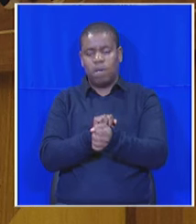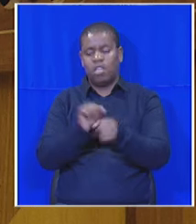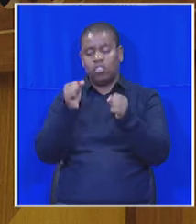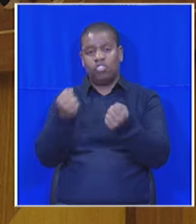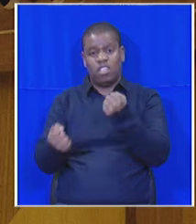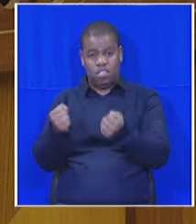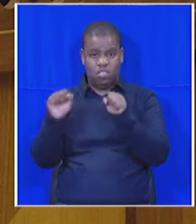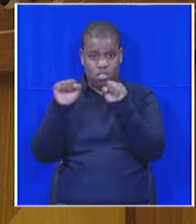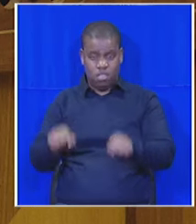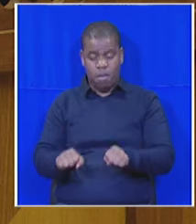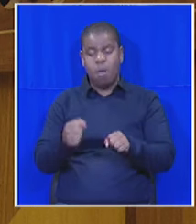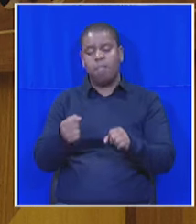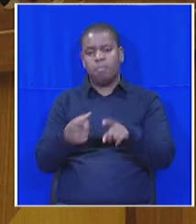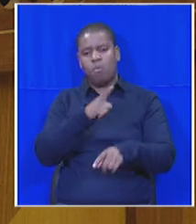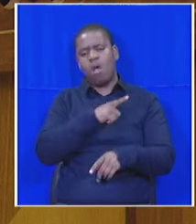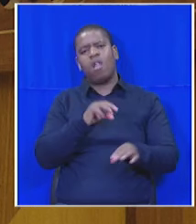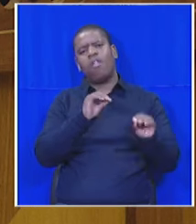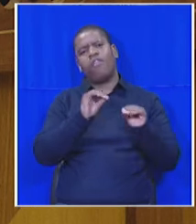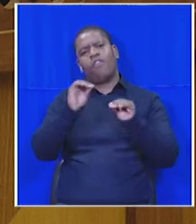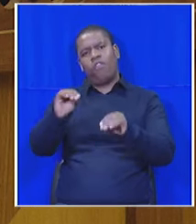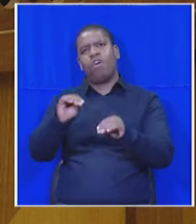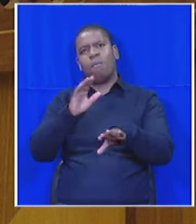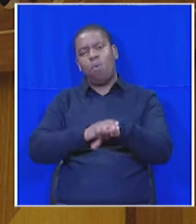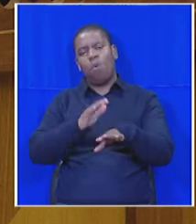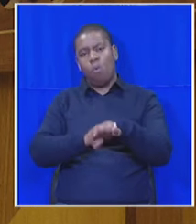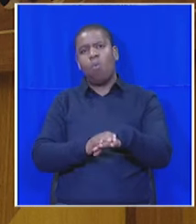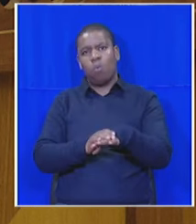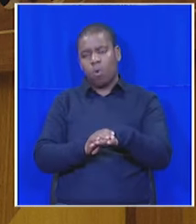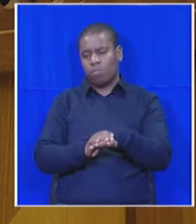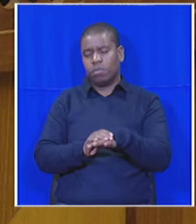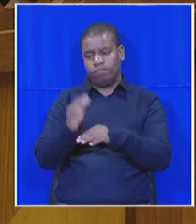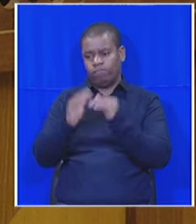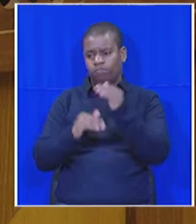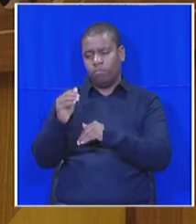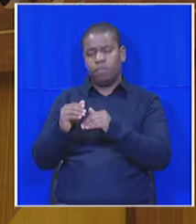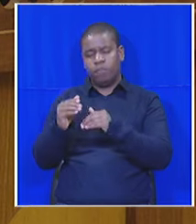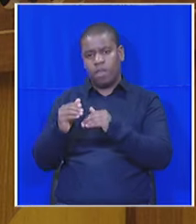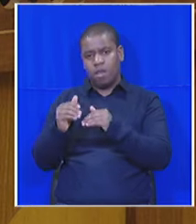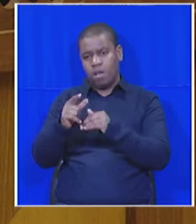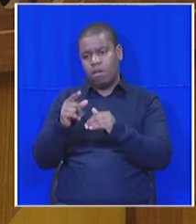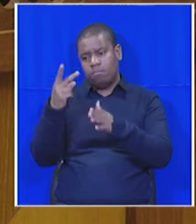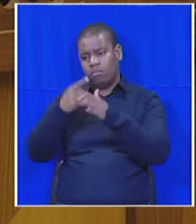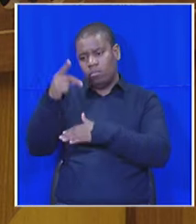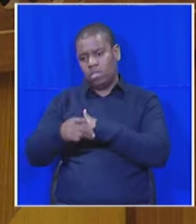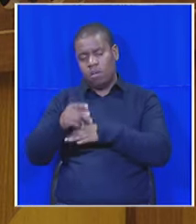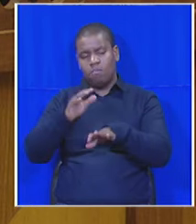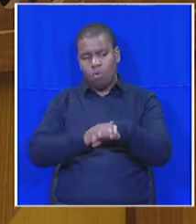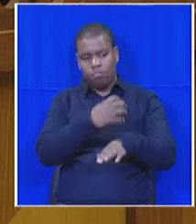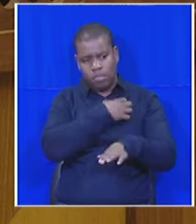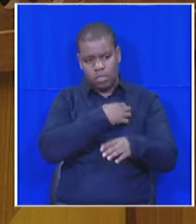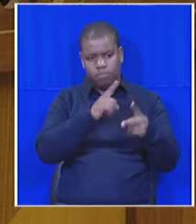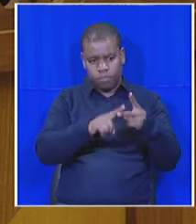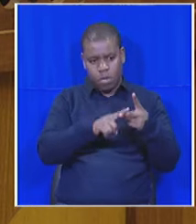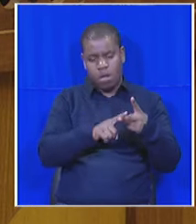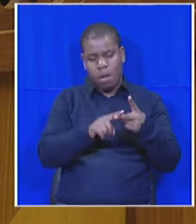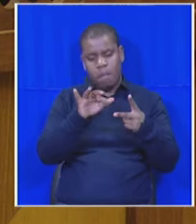has largely been due to long delays in the completion of capital infrastructure projects. Regrettably, discussions between the Minister and the Minister